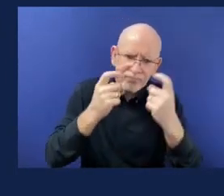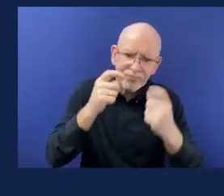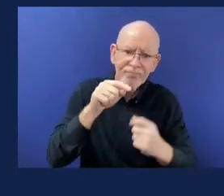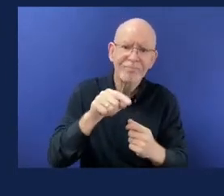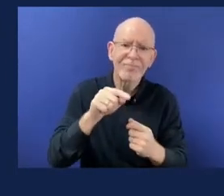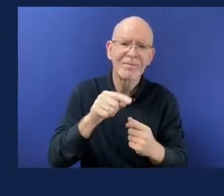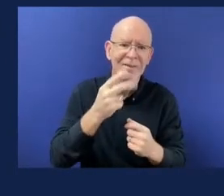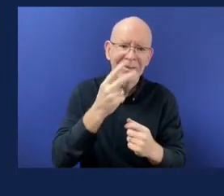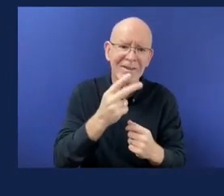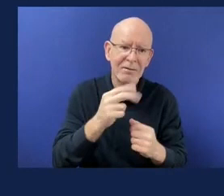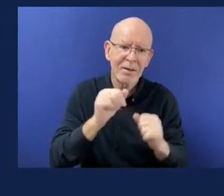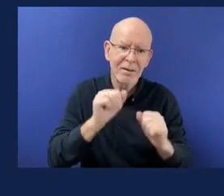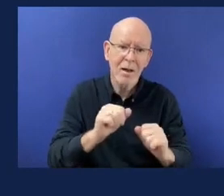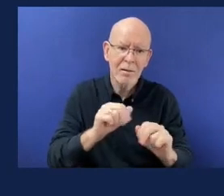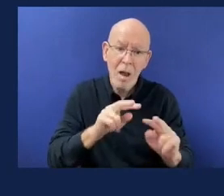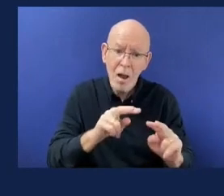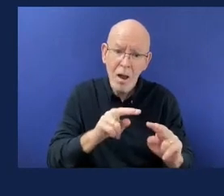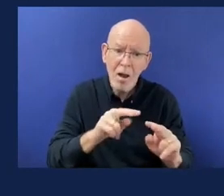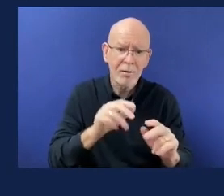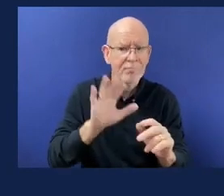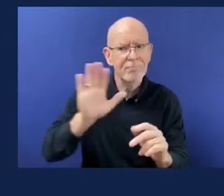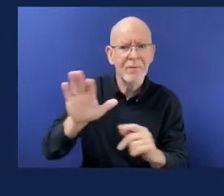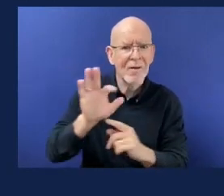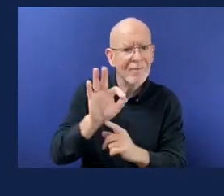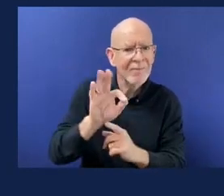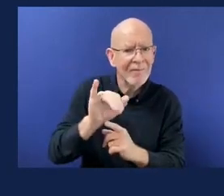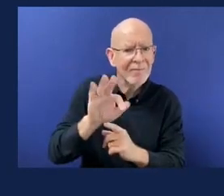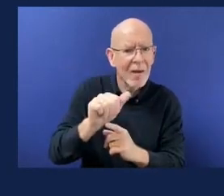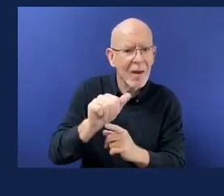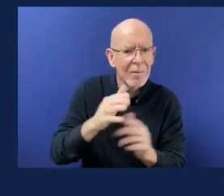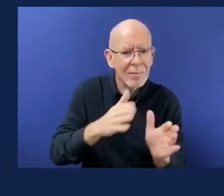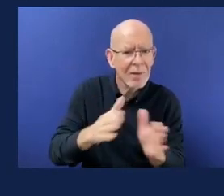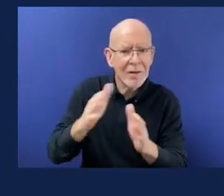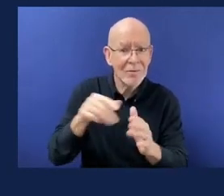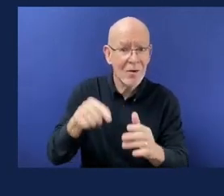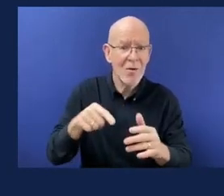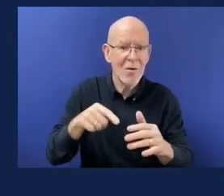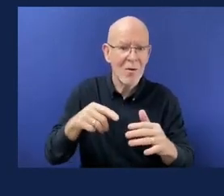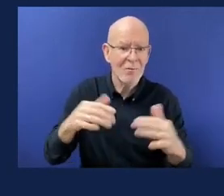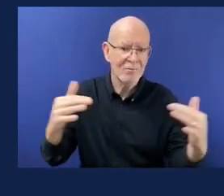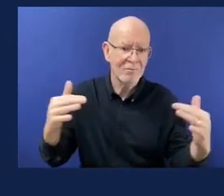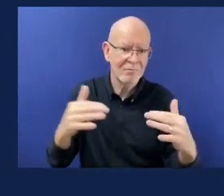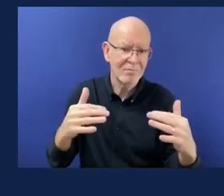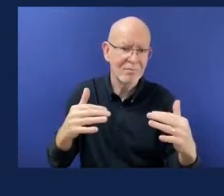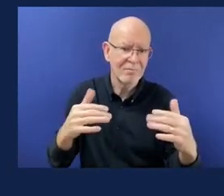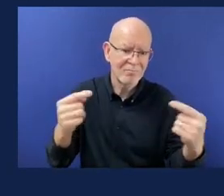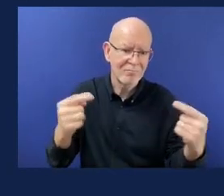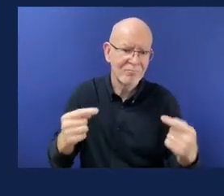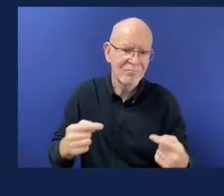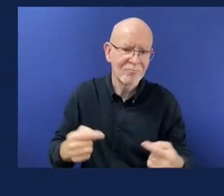those risks can be mitigated, or the legacy opportunities that are evolving.